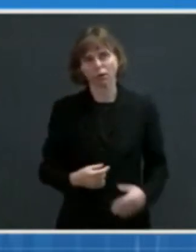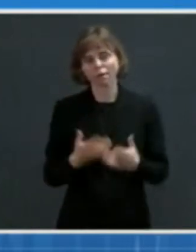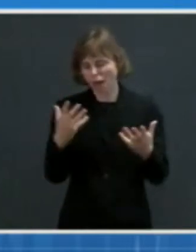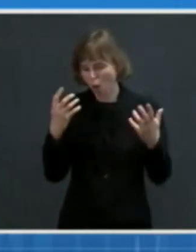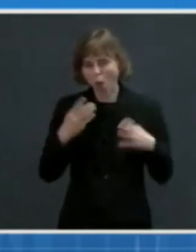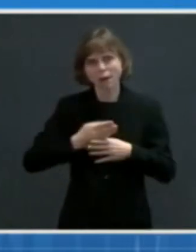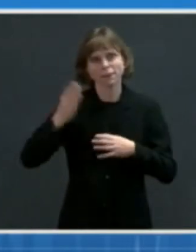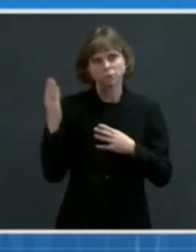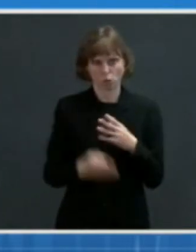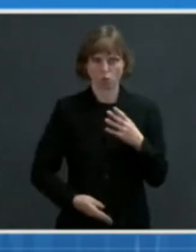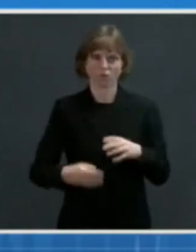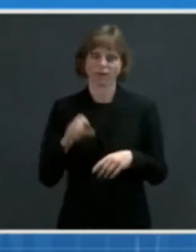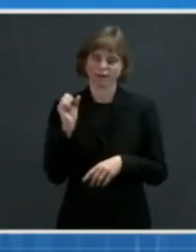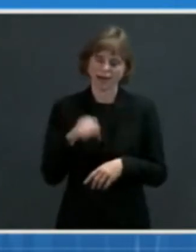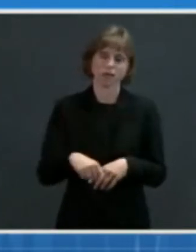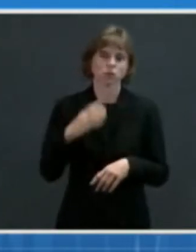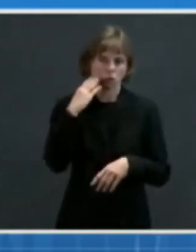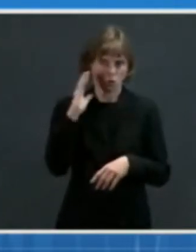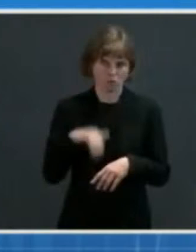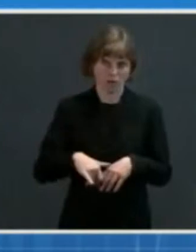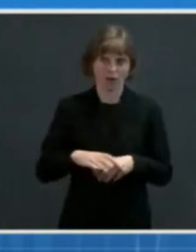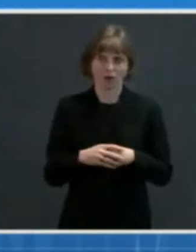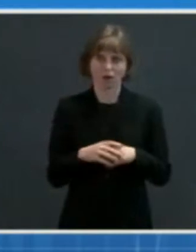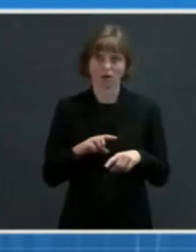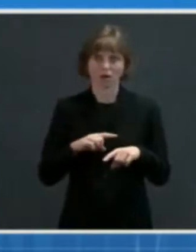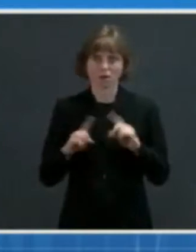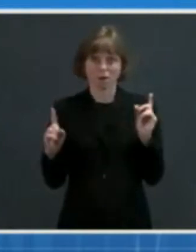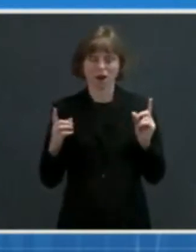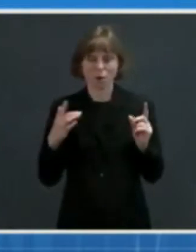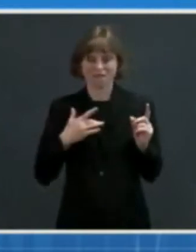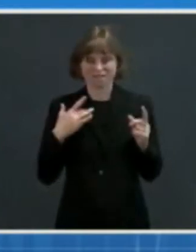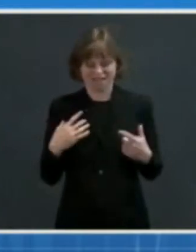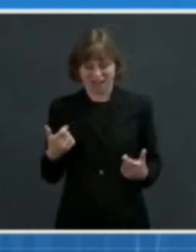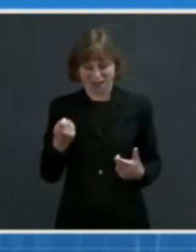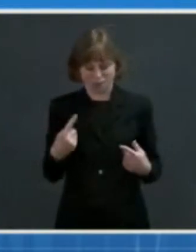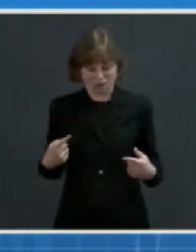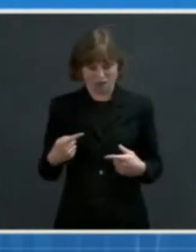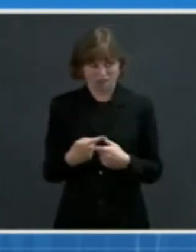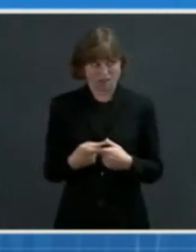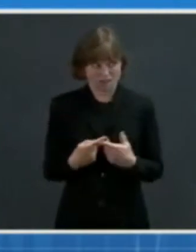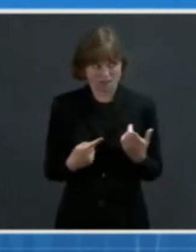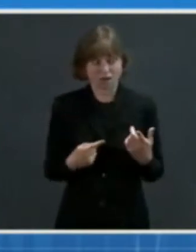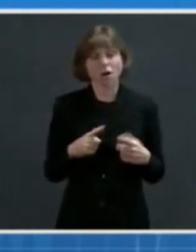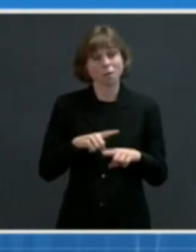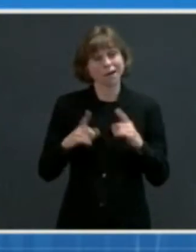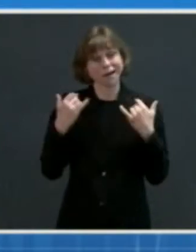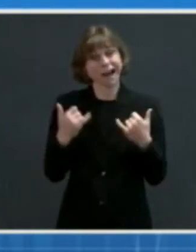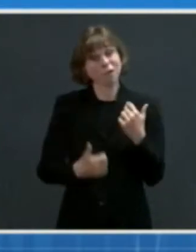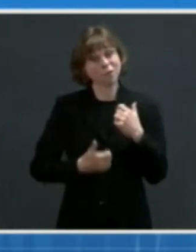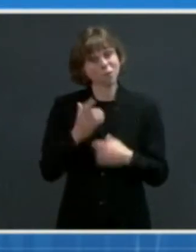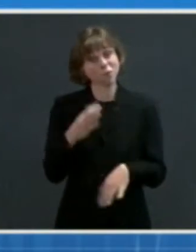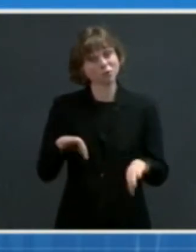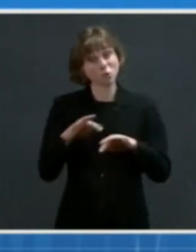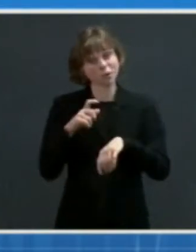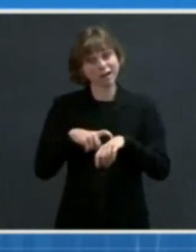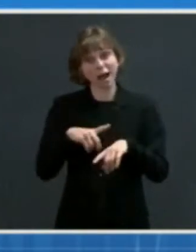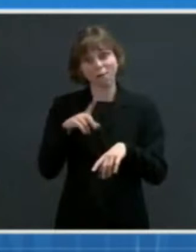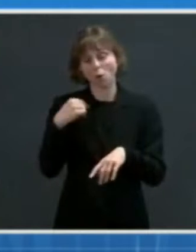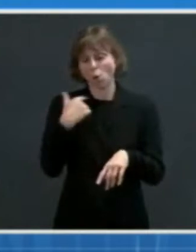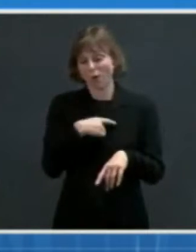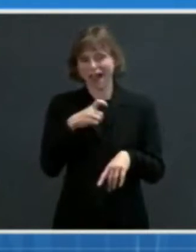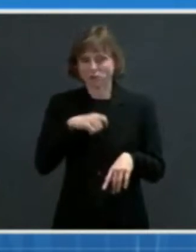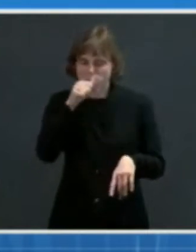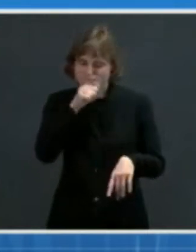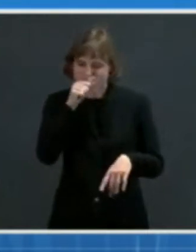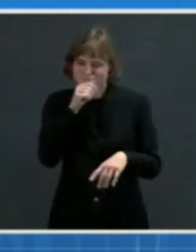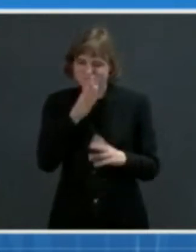over. But even though it's counterintuitive, it's actually the most important time for people to make sure we run through the tape and finish